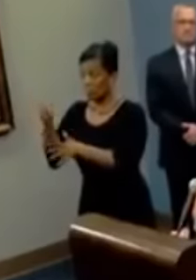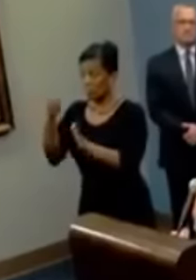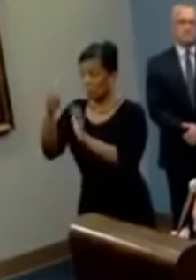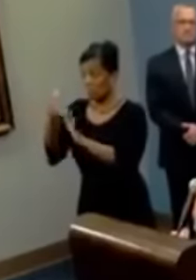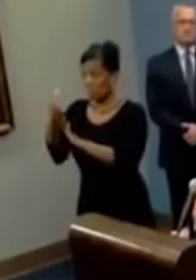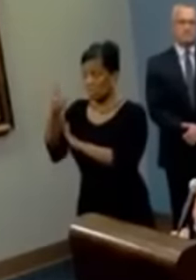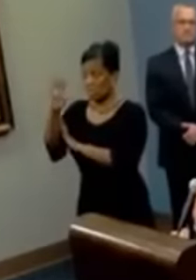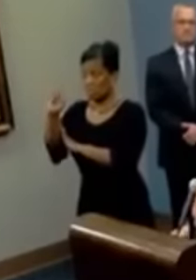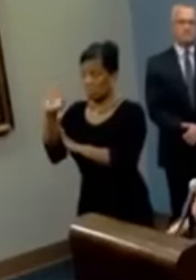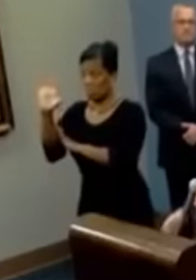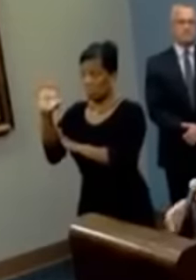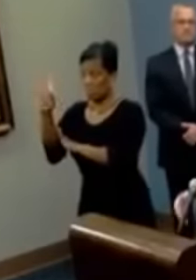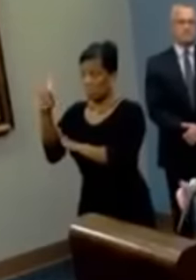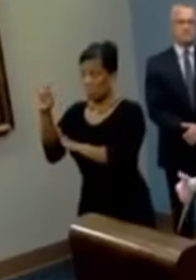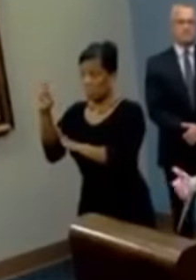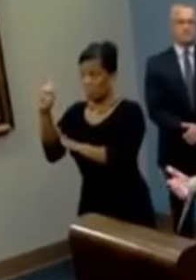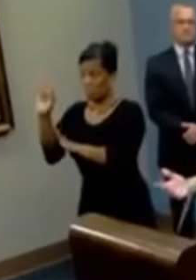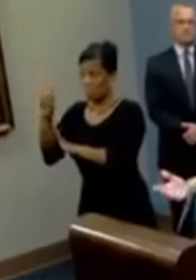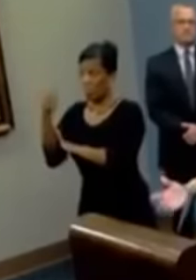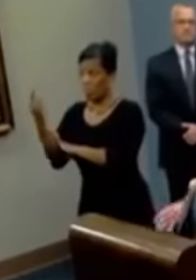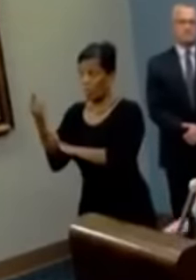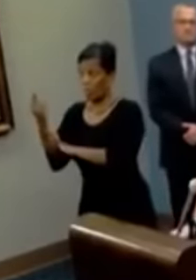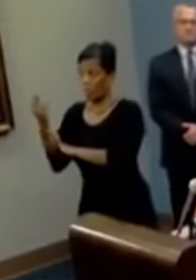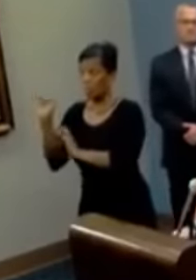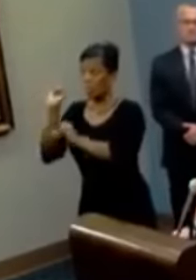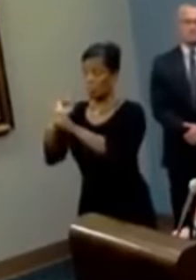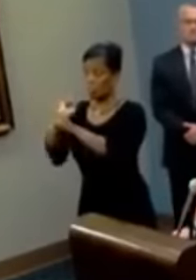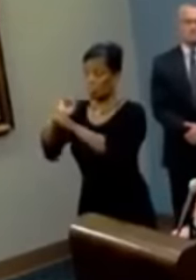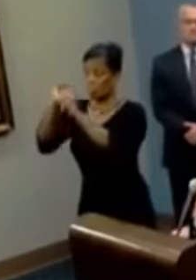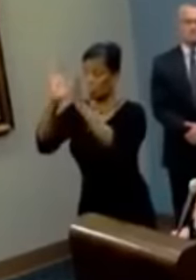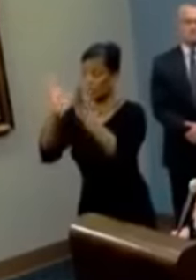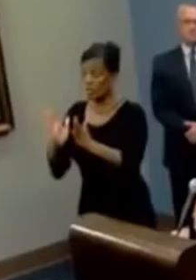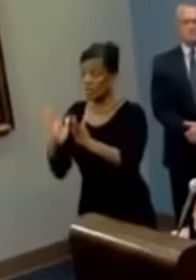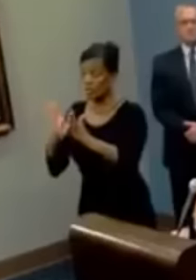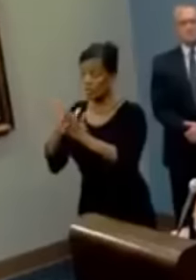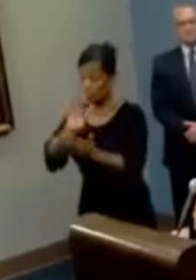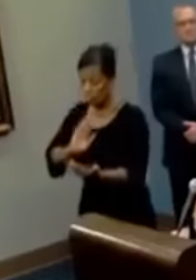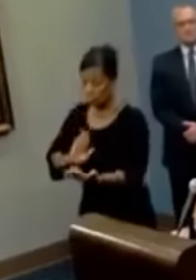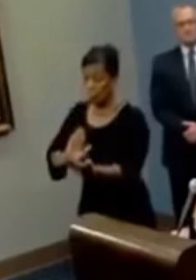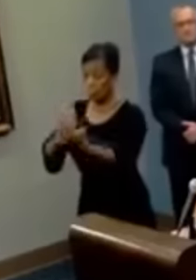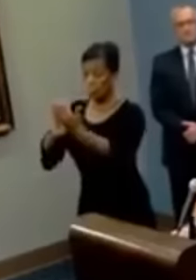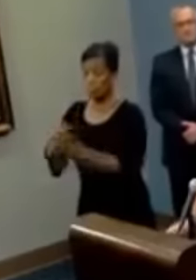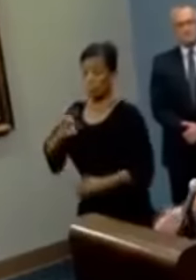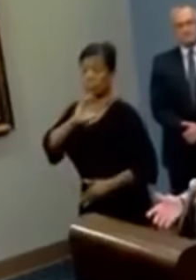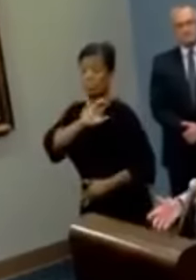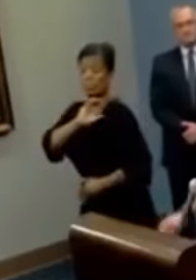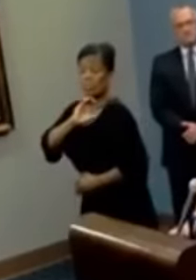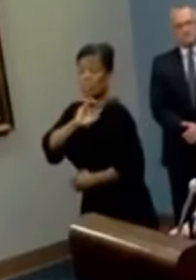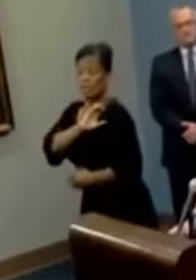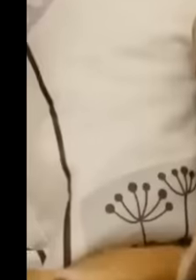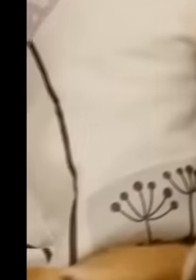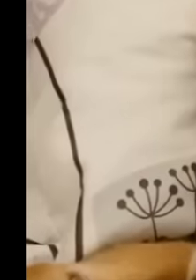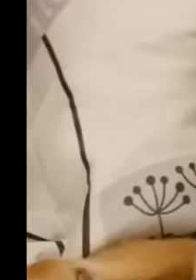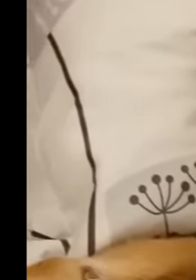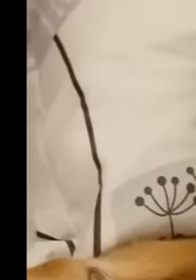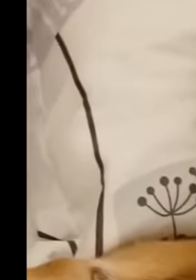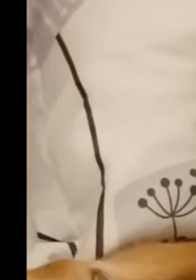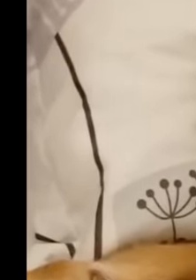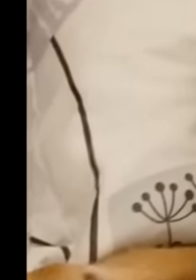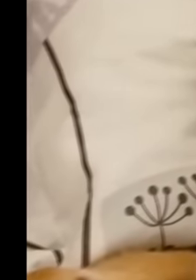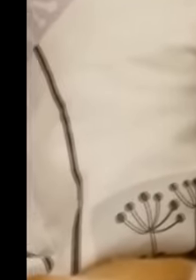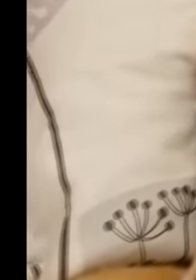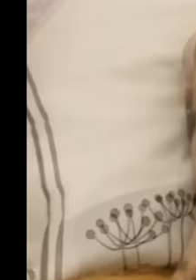at the McDonald's. One of his co-workers approached a police officer.